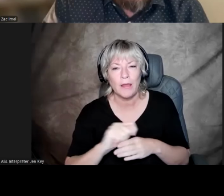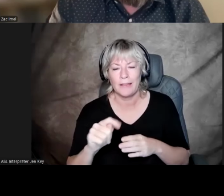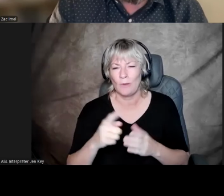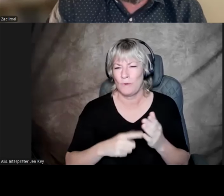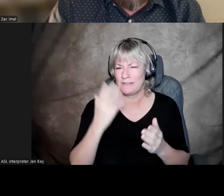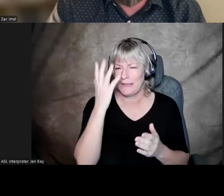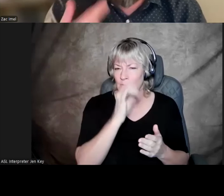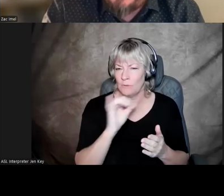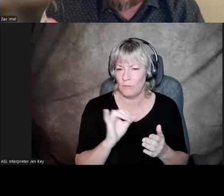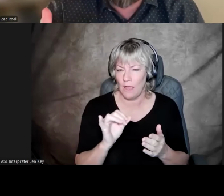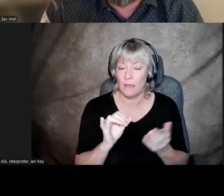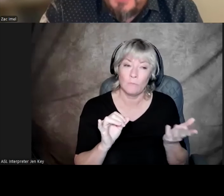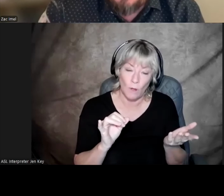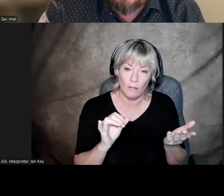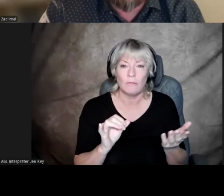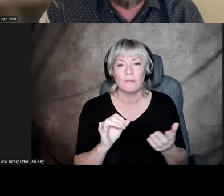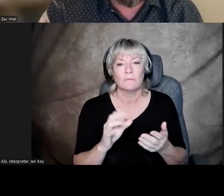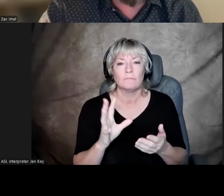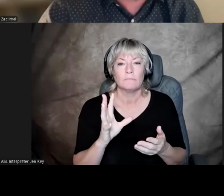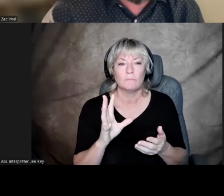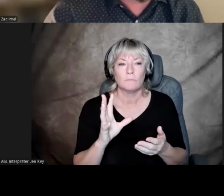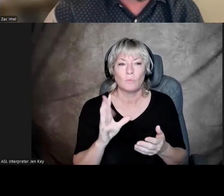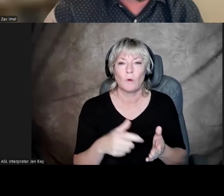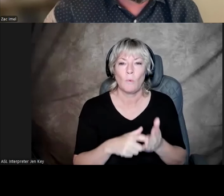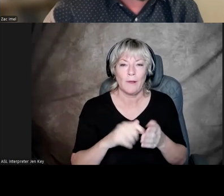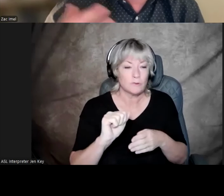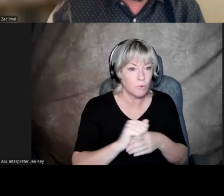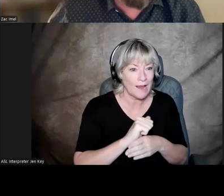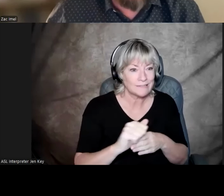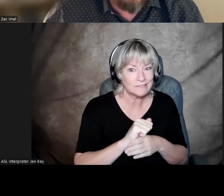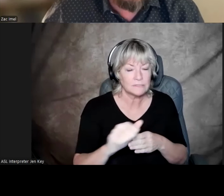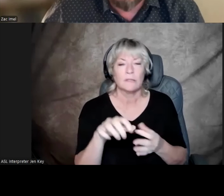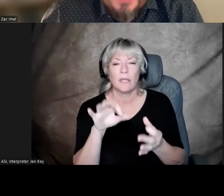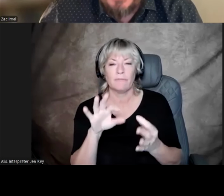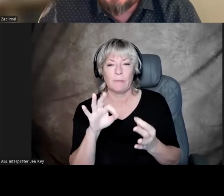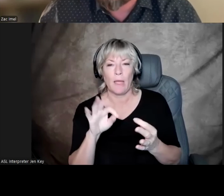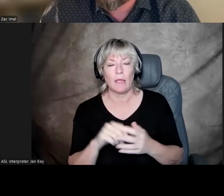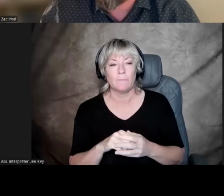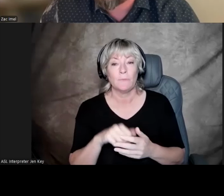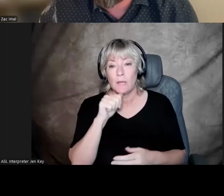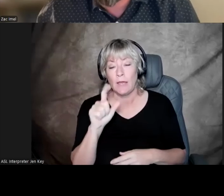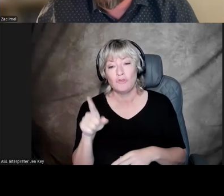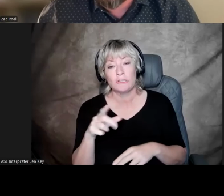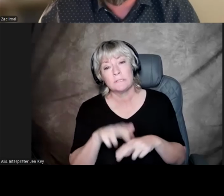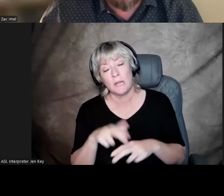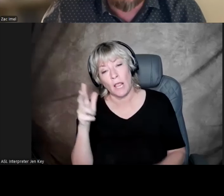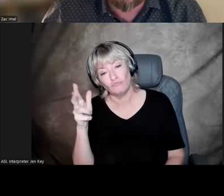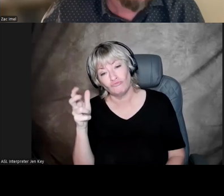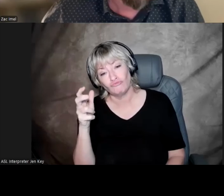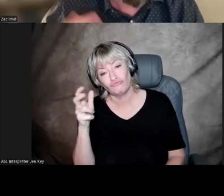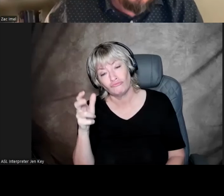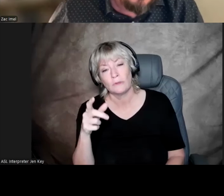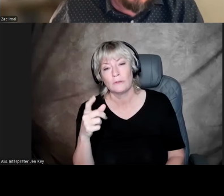mystery. It involves practice and feedback. So it's not about just sitting there and listening to someone who's really